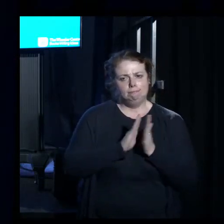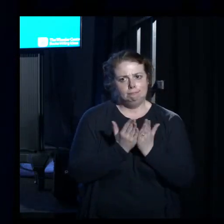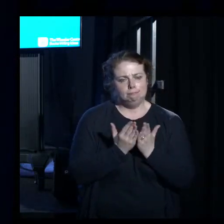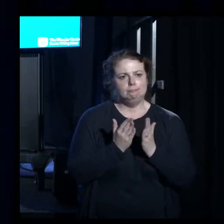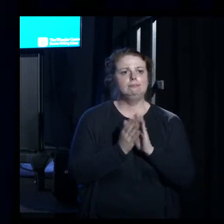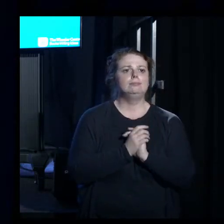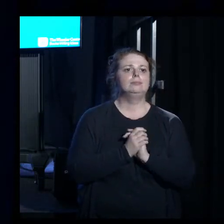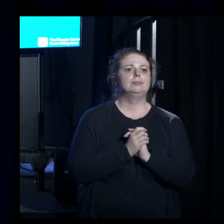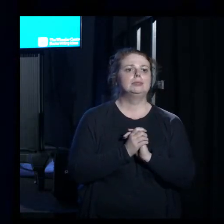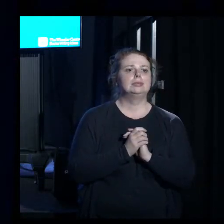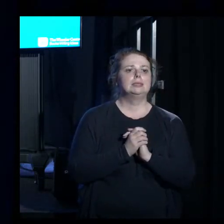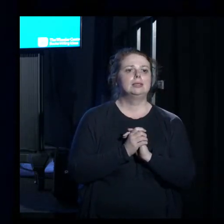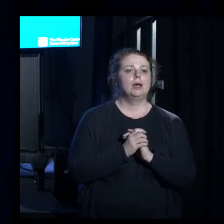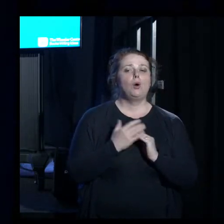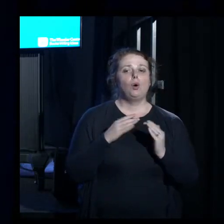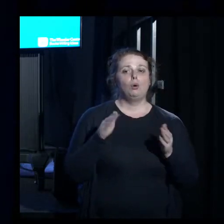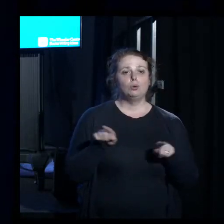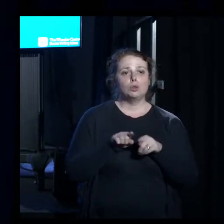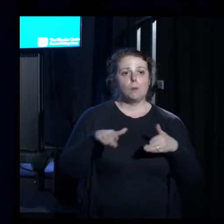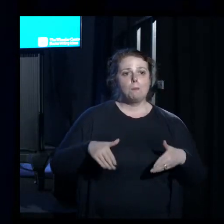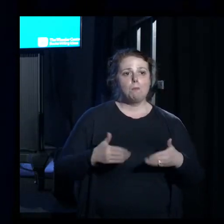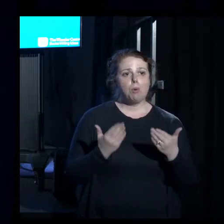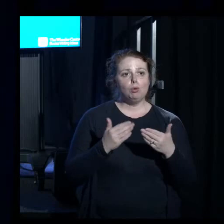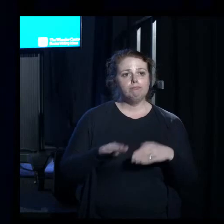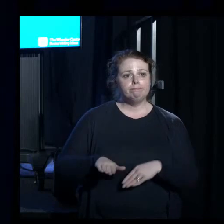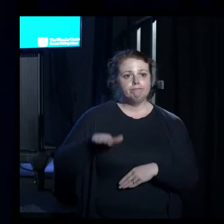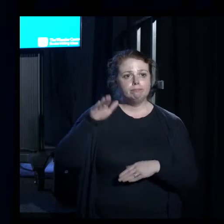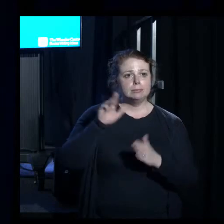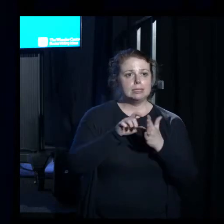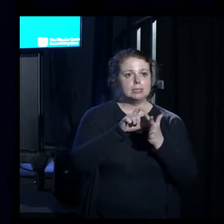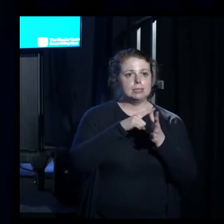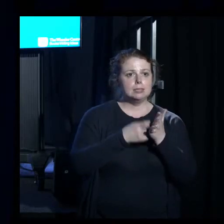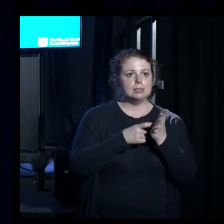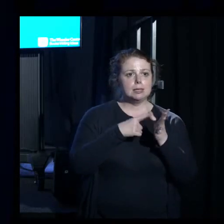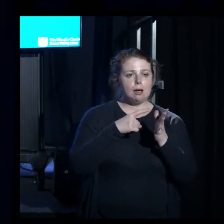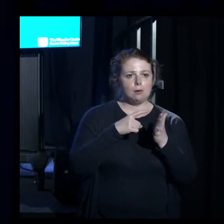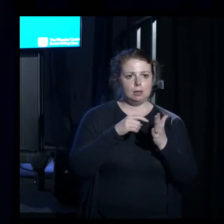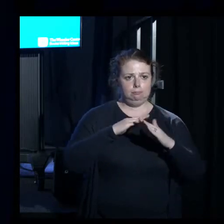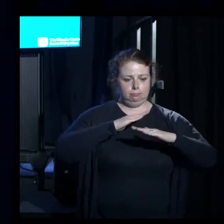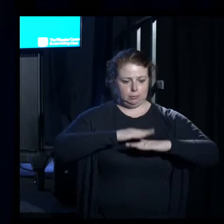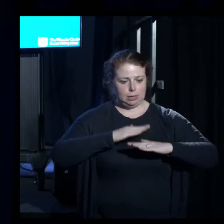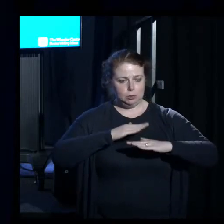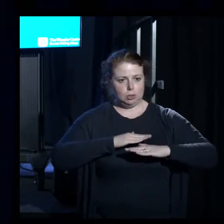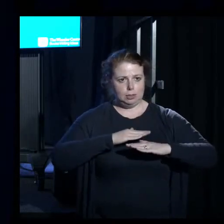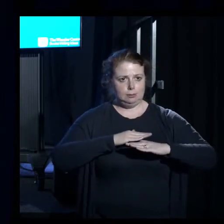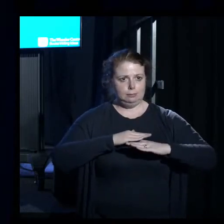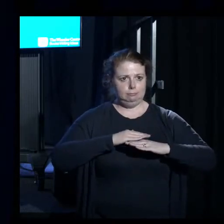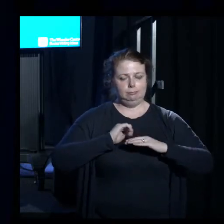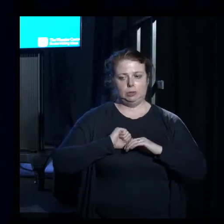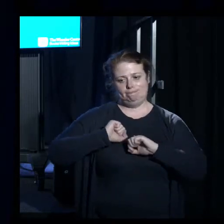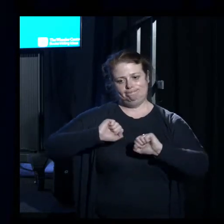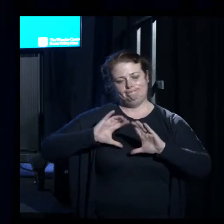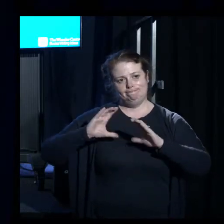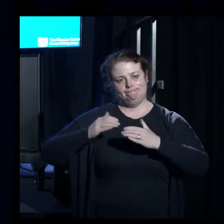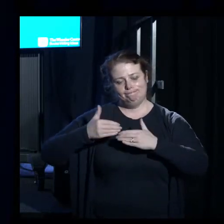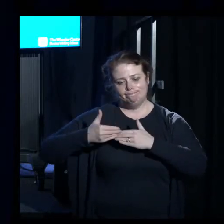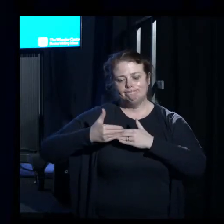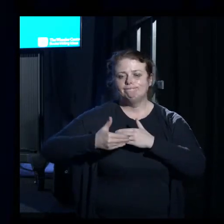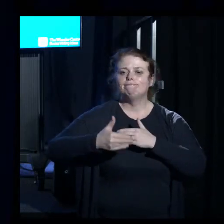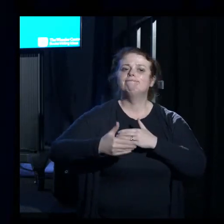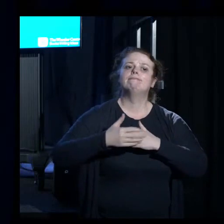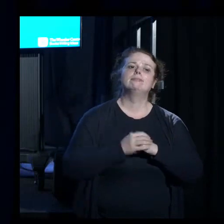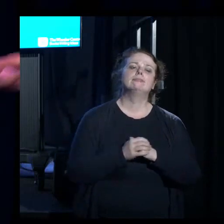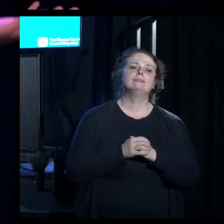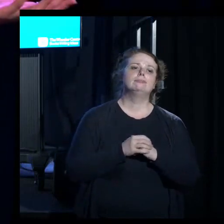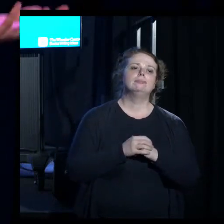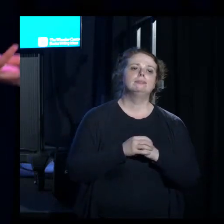And born and raised on Darug country, Evelyn is also a descendant of the Bundjalung Nation. Really excited to hear from her. And following